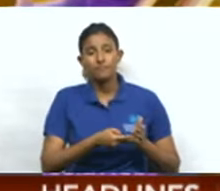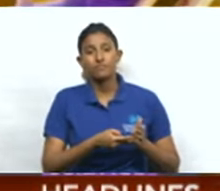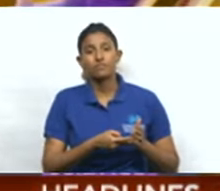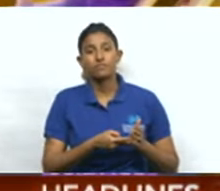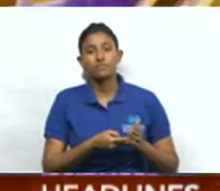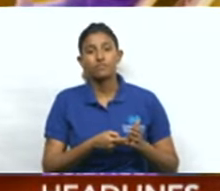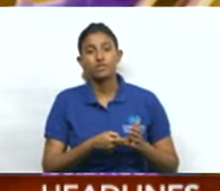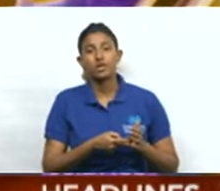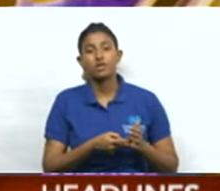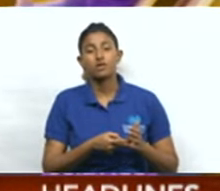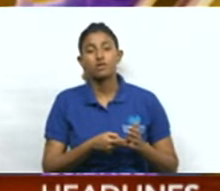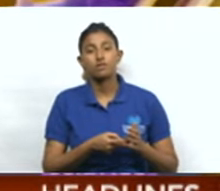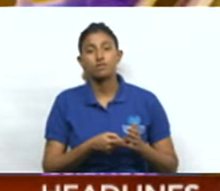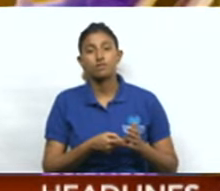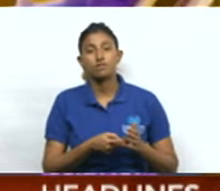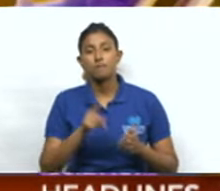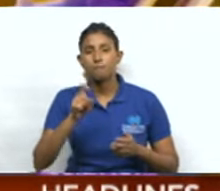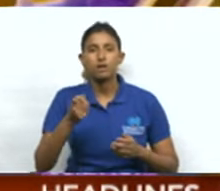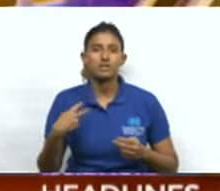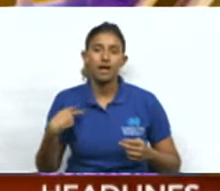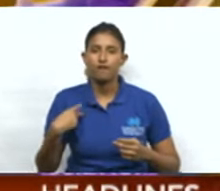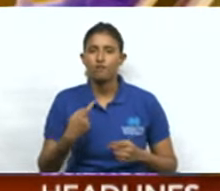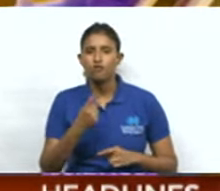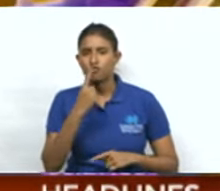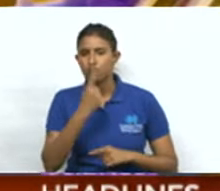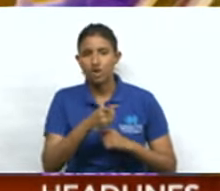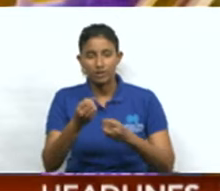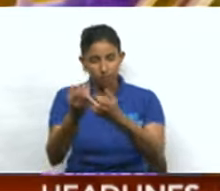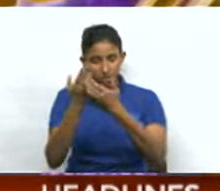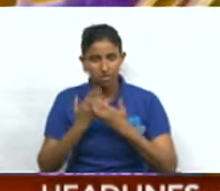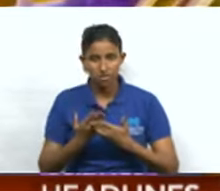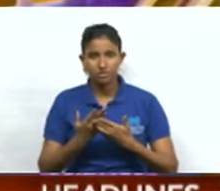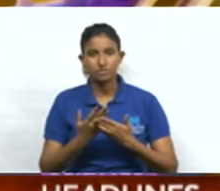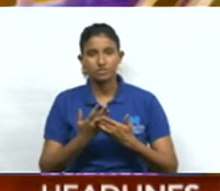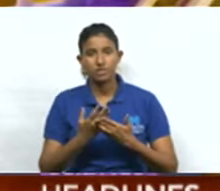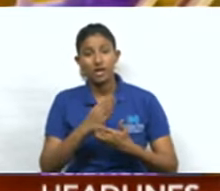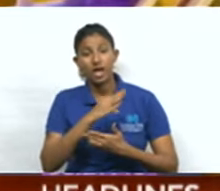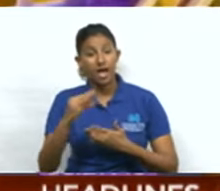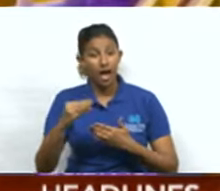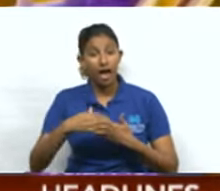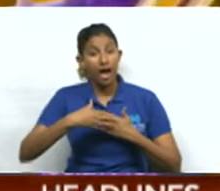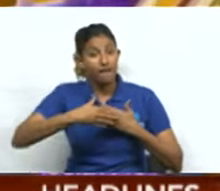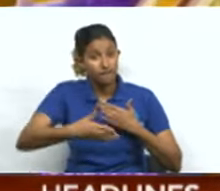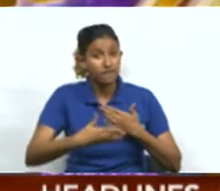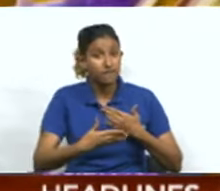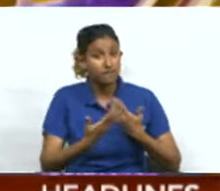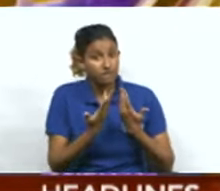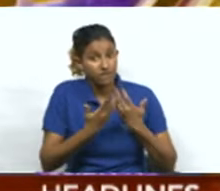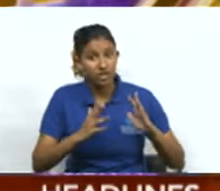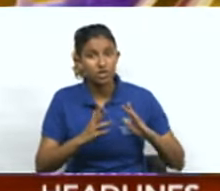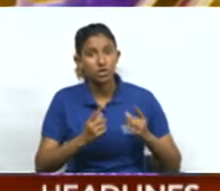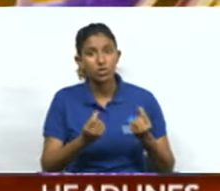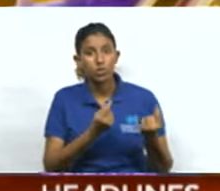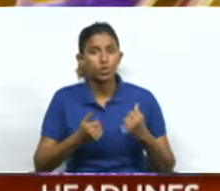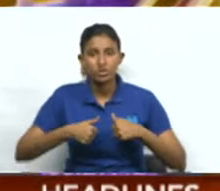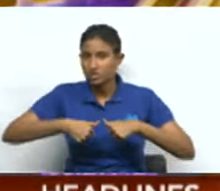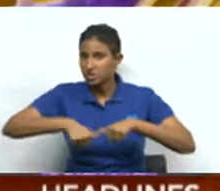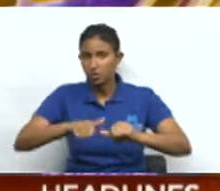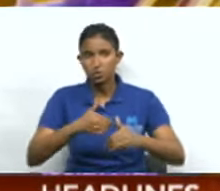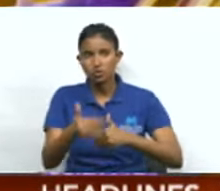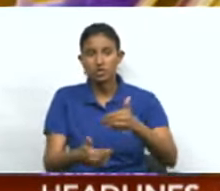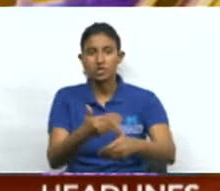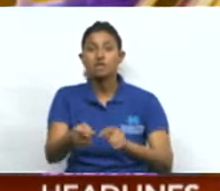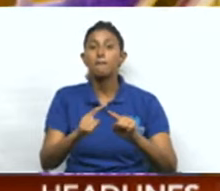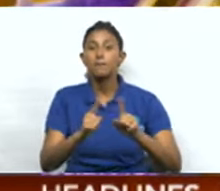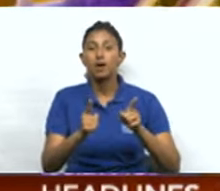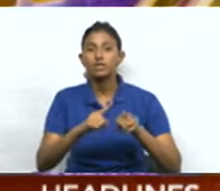we must have the right information coming to us. And once that's complete, we have to continue with our process. But just